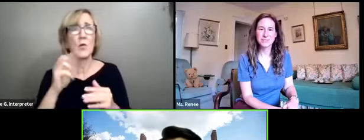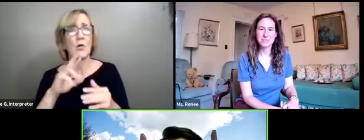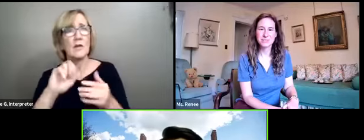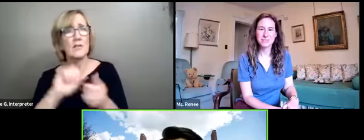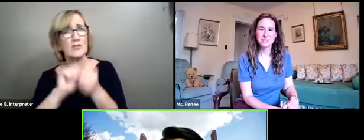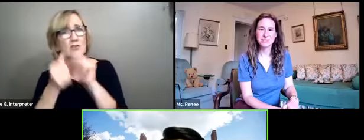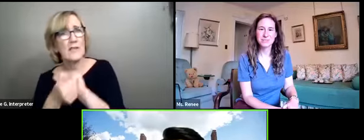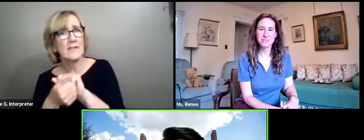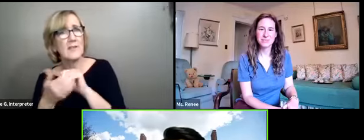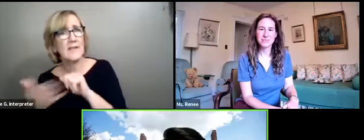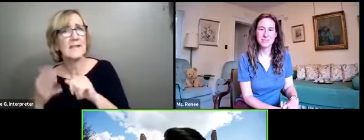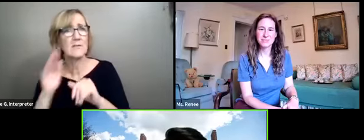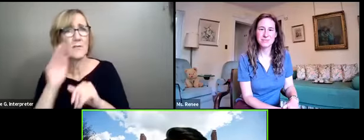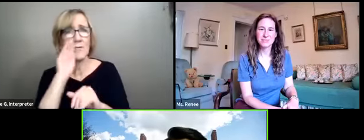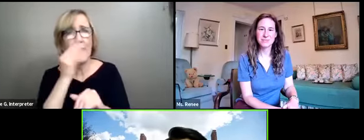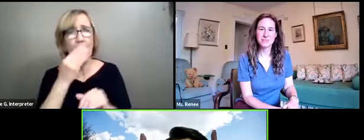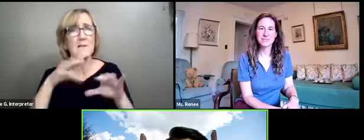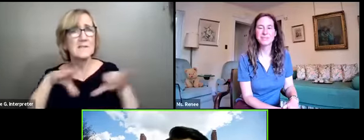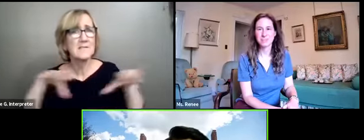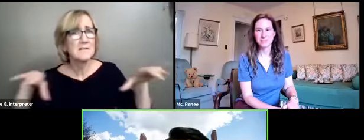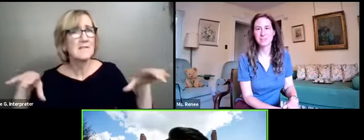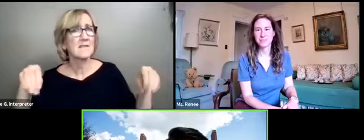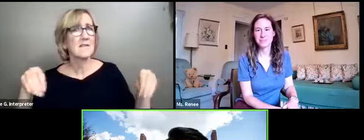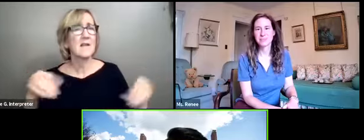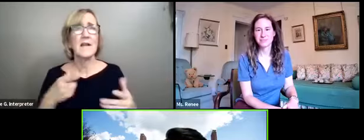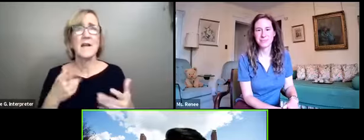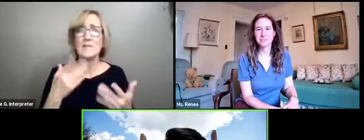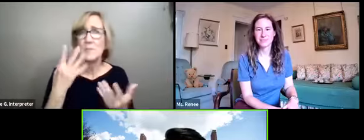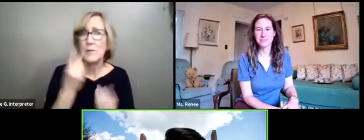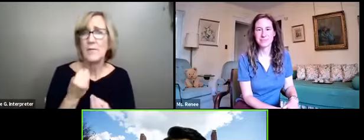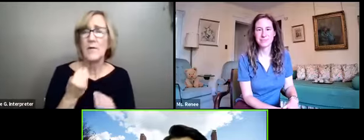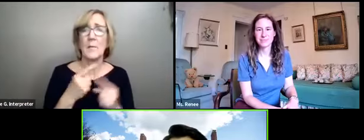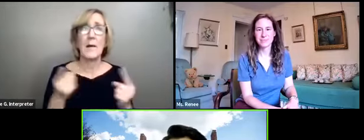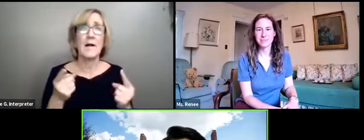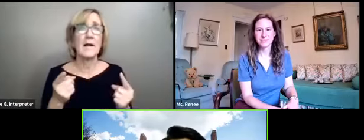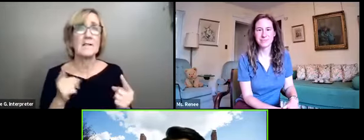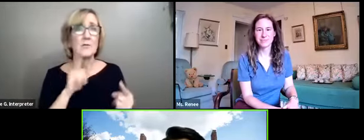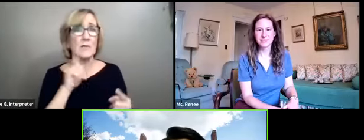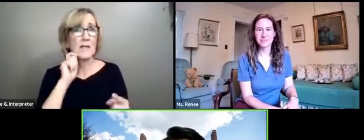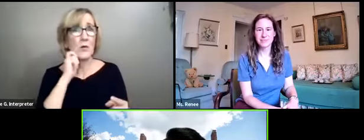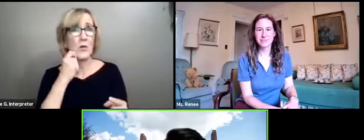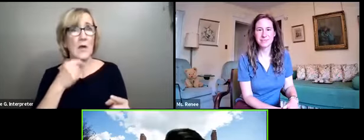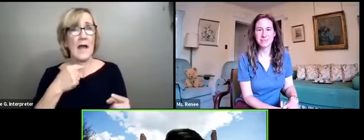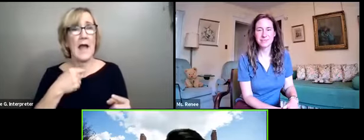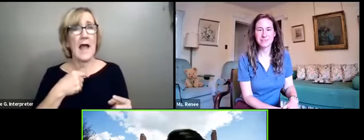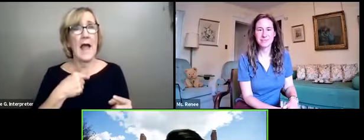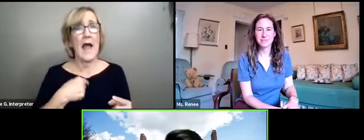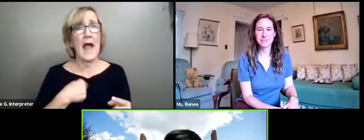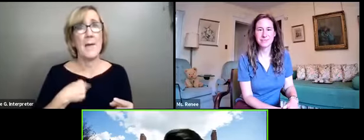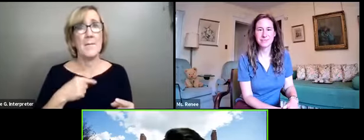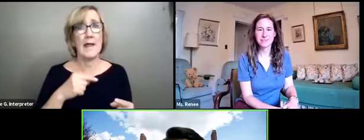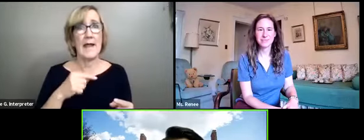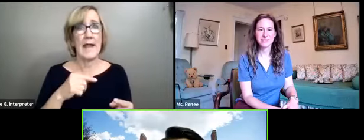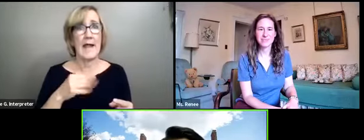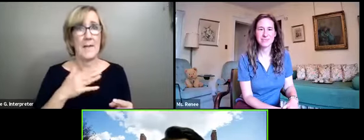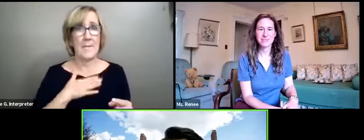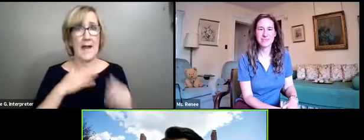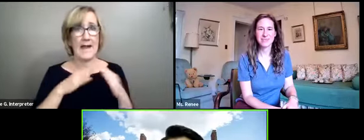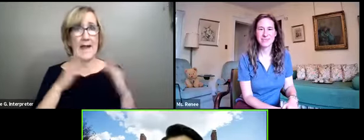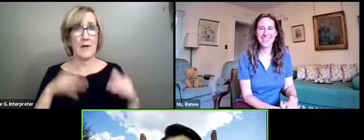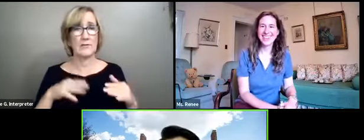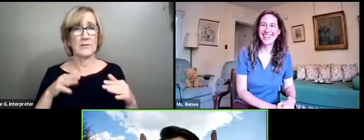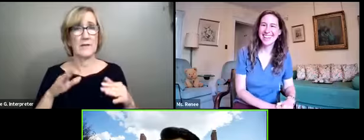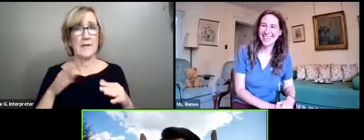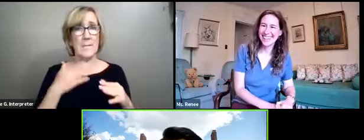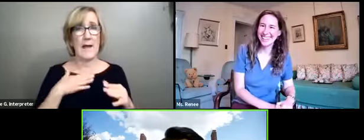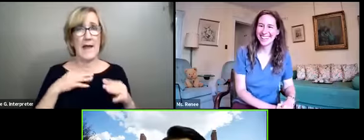making them beautiful, but also safe. Well, what's really cool is I'm at my house. So this background, yes, it is Applewood, but